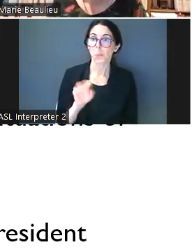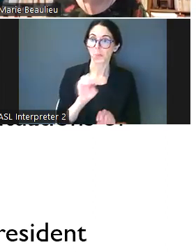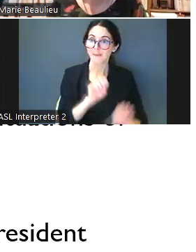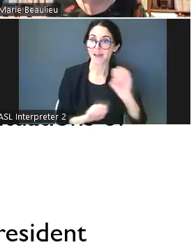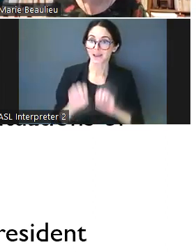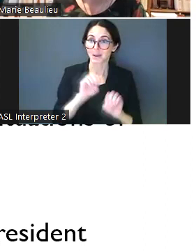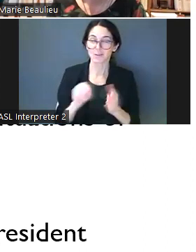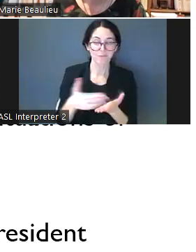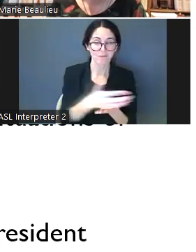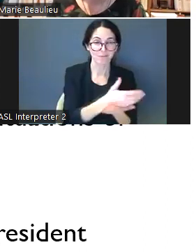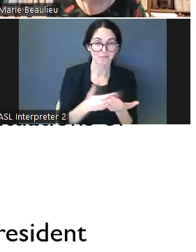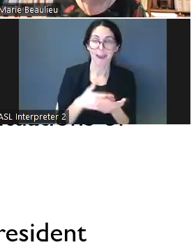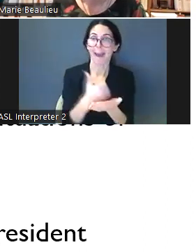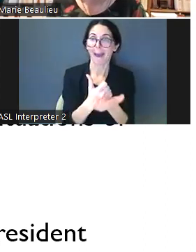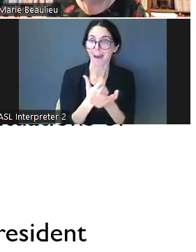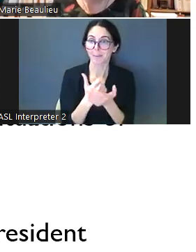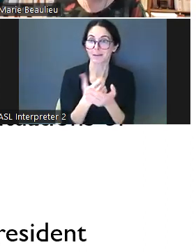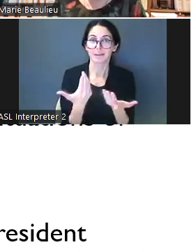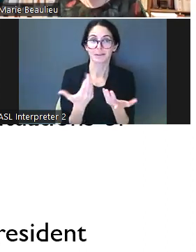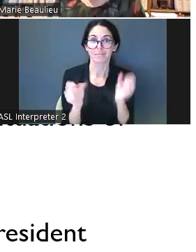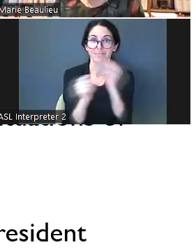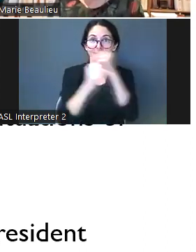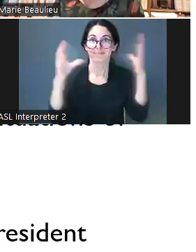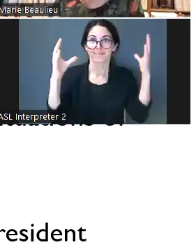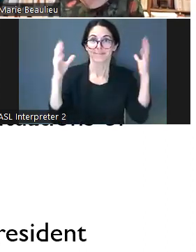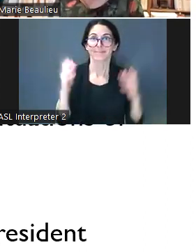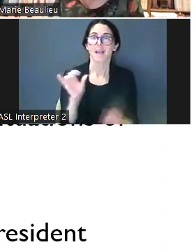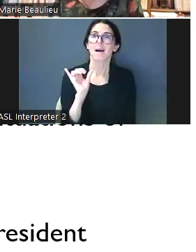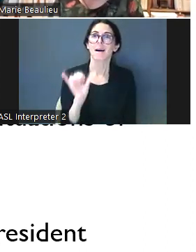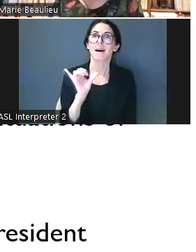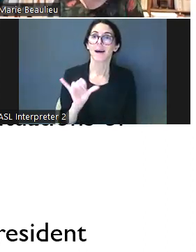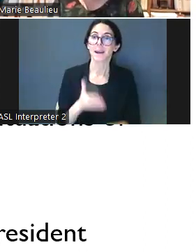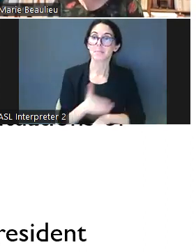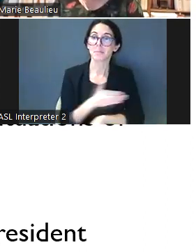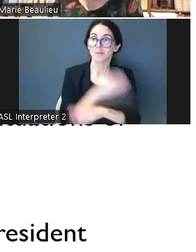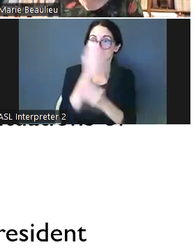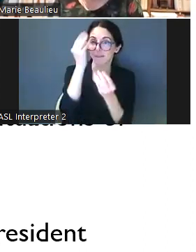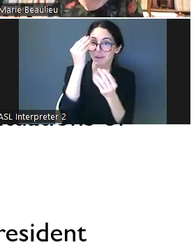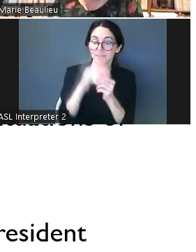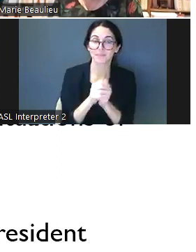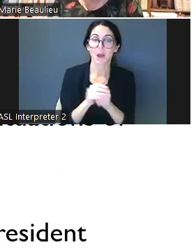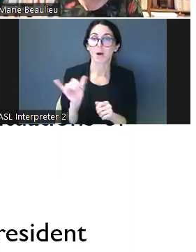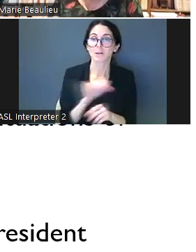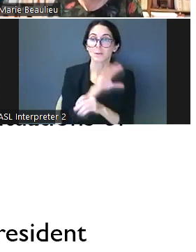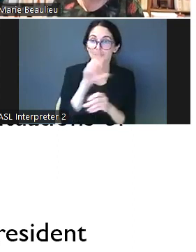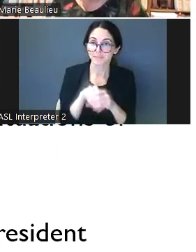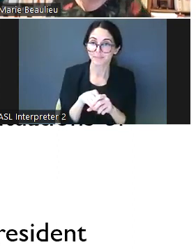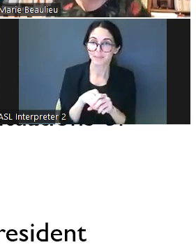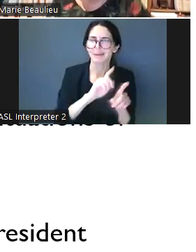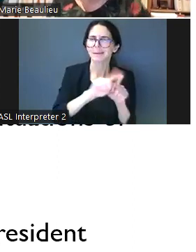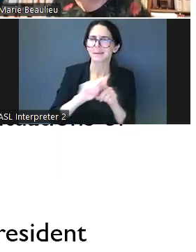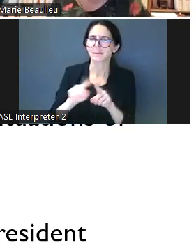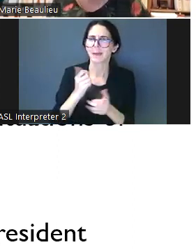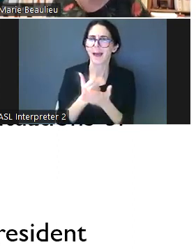to improve the visual and the content. We also added different means to ensure its sustainability.